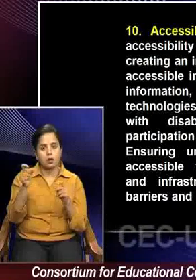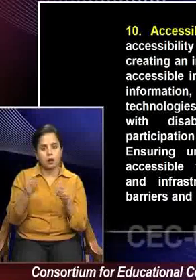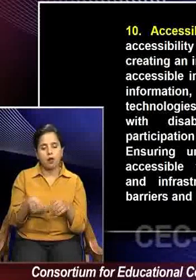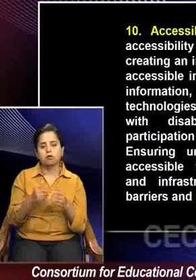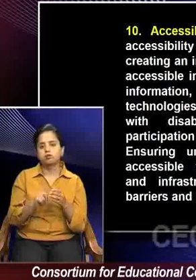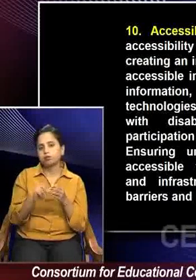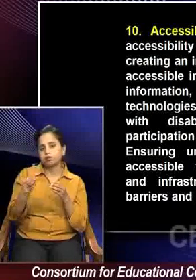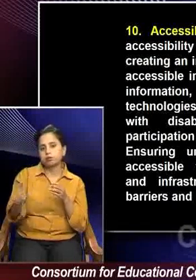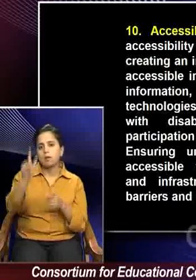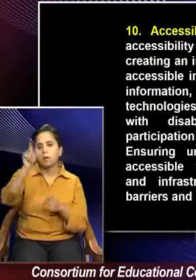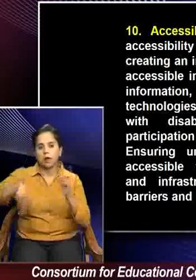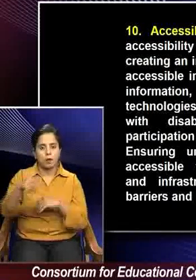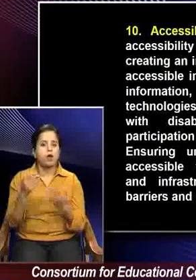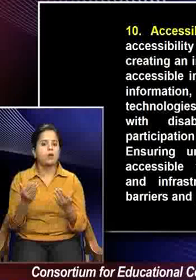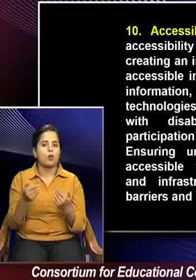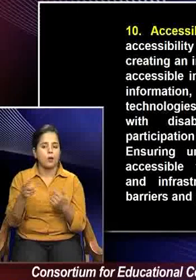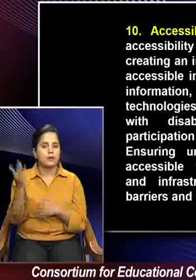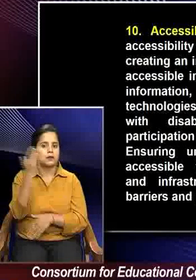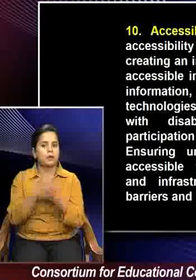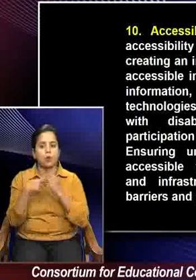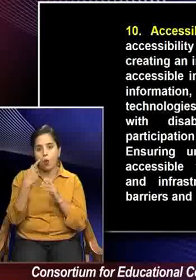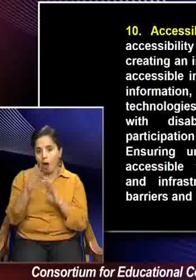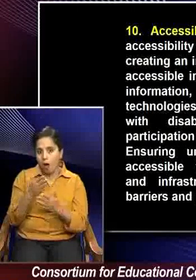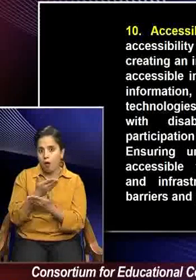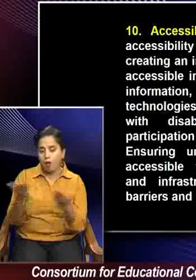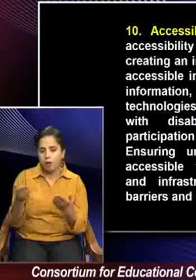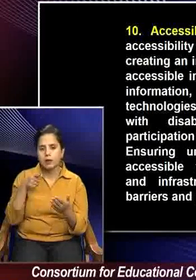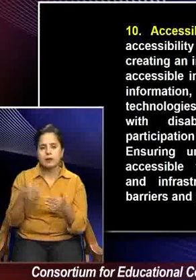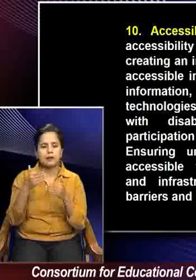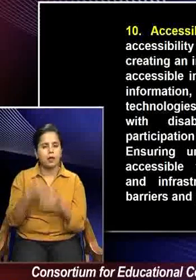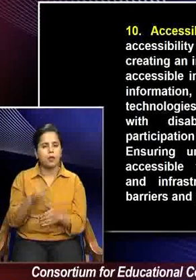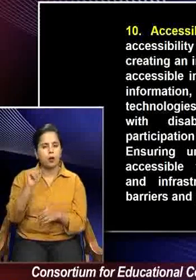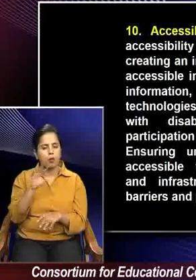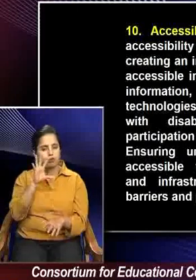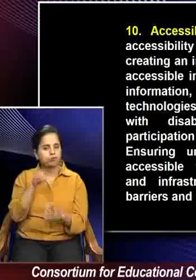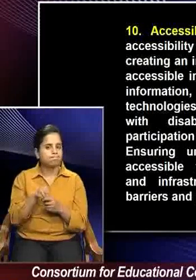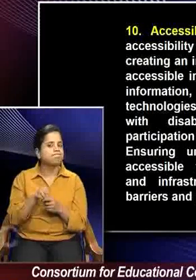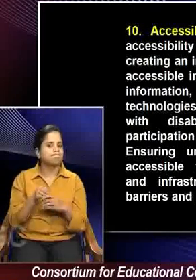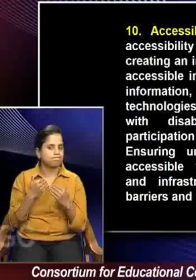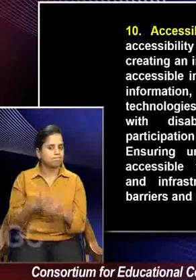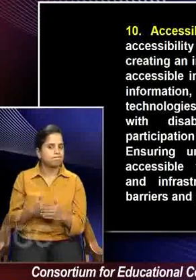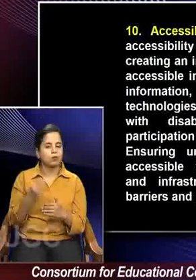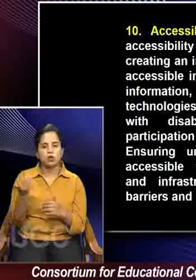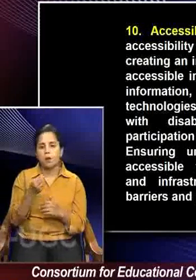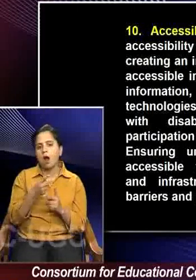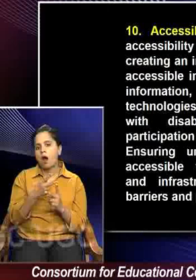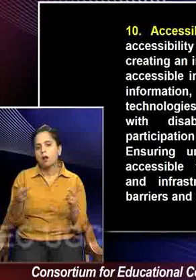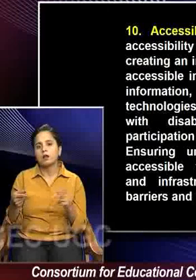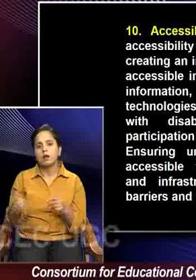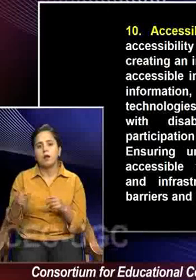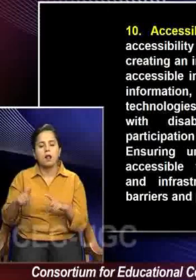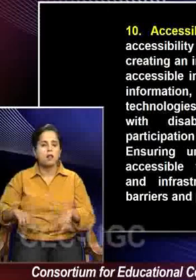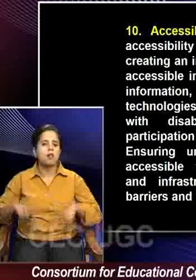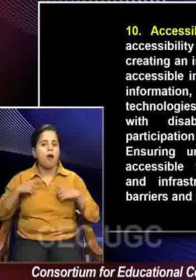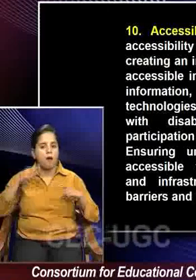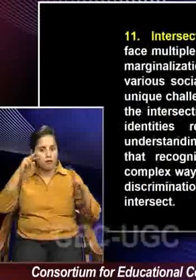exclude individuals with disabilities and limit their participation in various aspects of